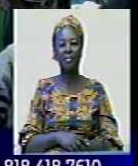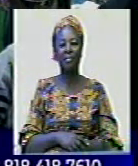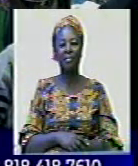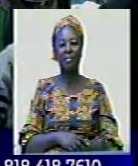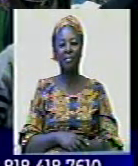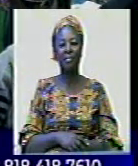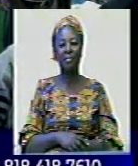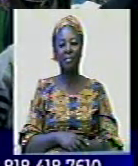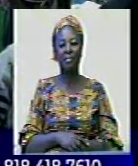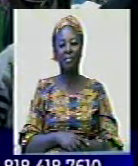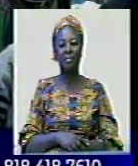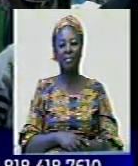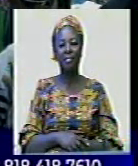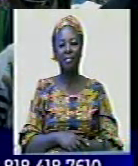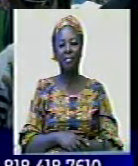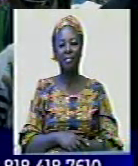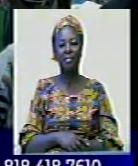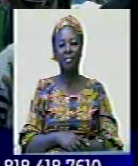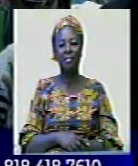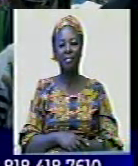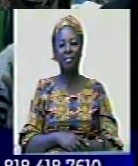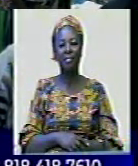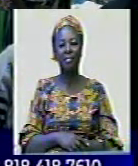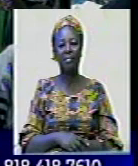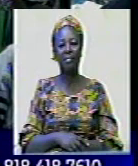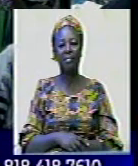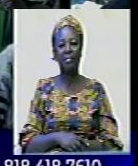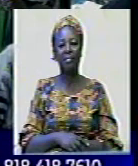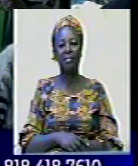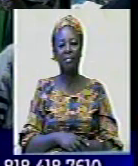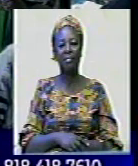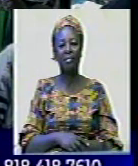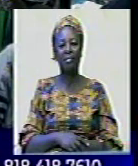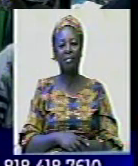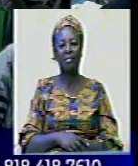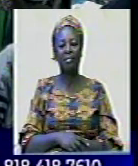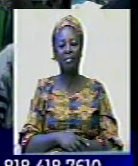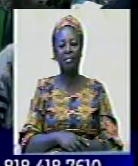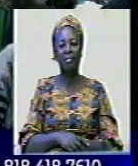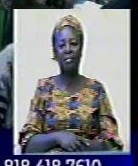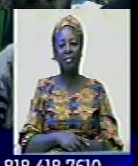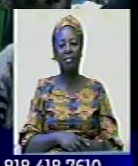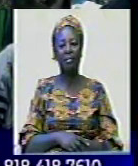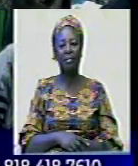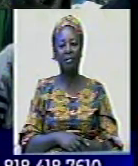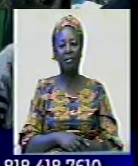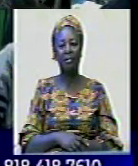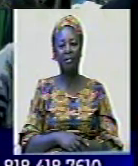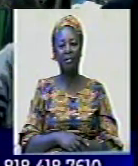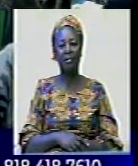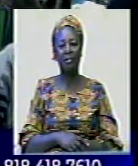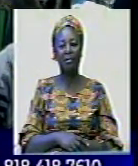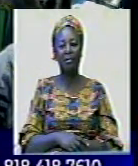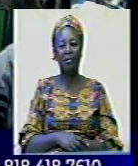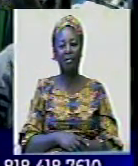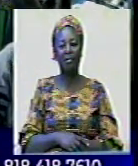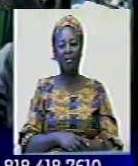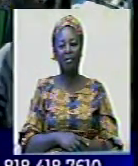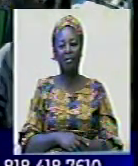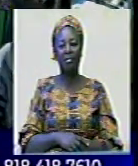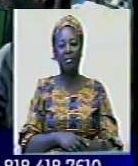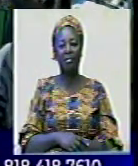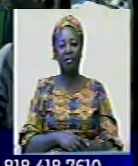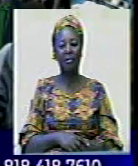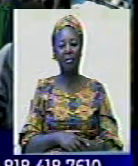doubt my God, though. His mercy is for real. I can never ever doubt Thank my you, God.